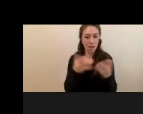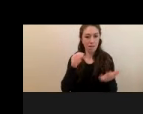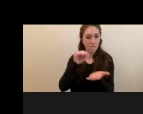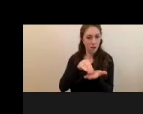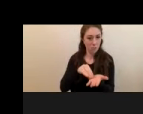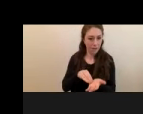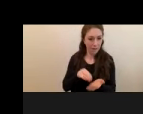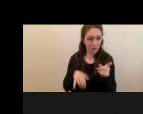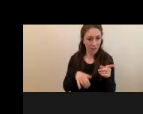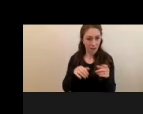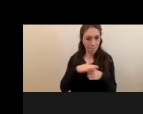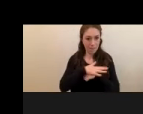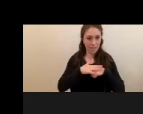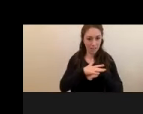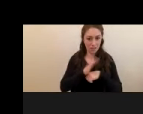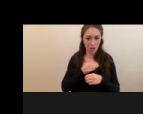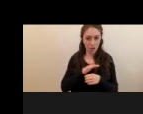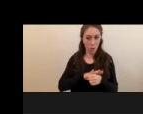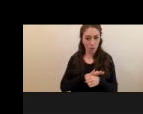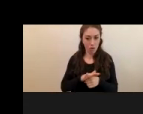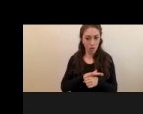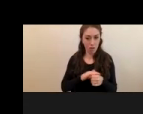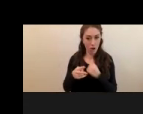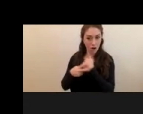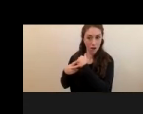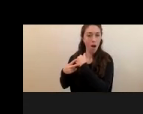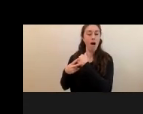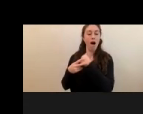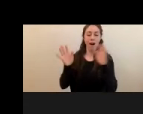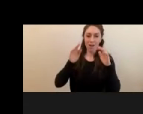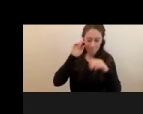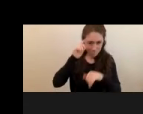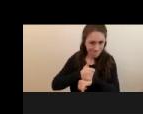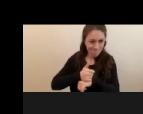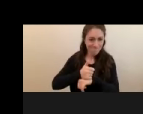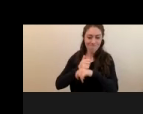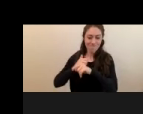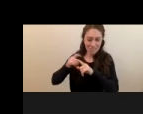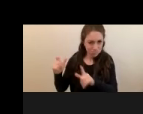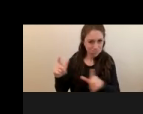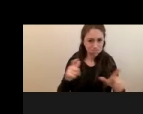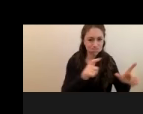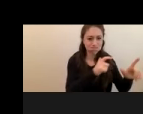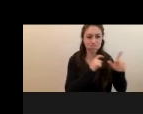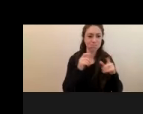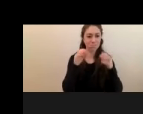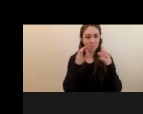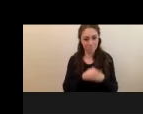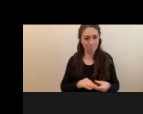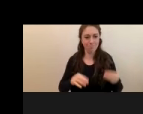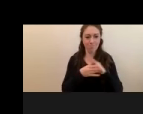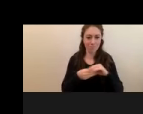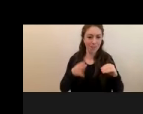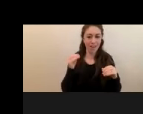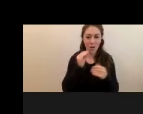local archives. So we set out on a mission to collect photographs and oral histories and home movies from